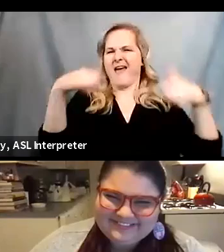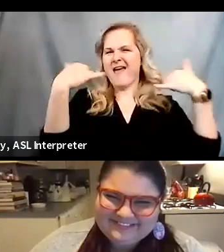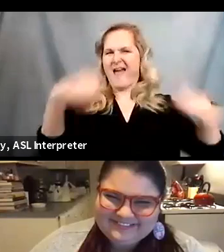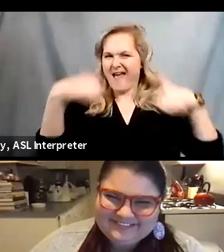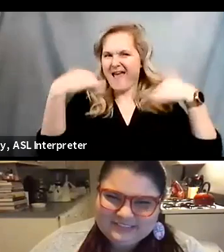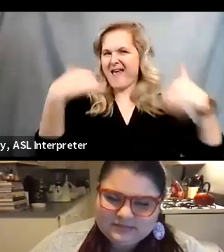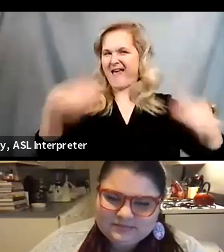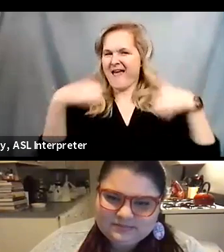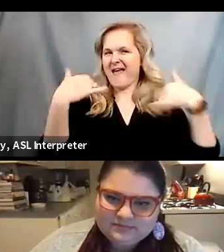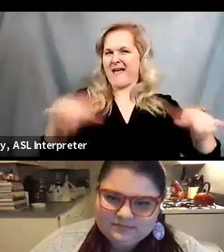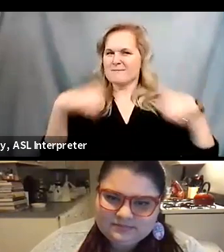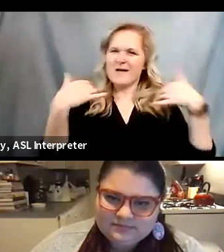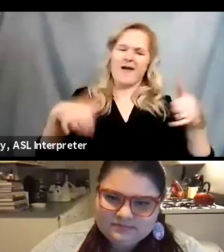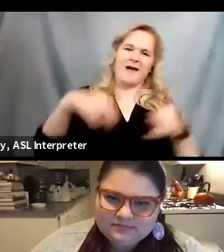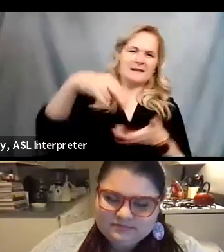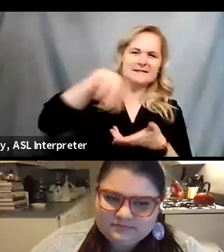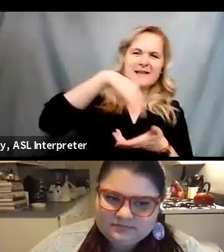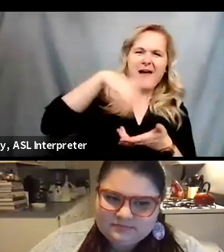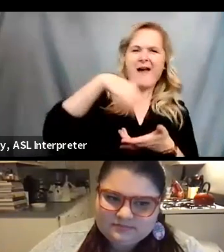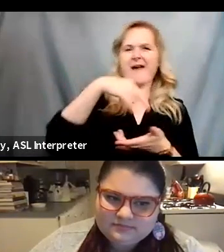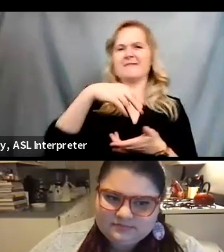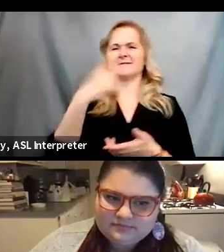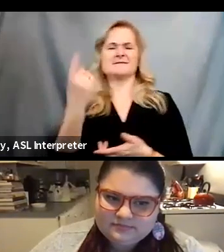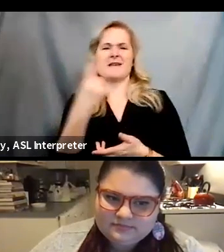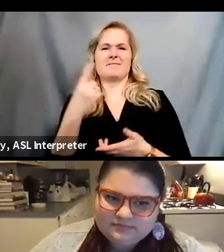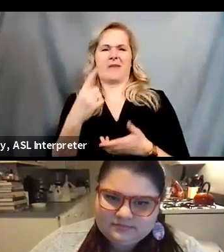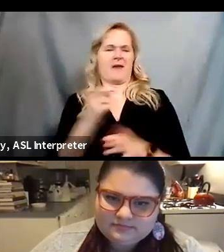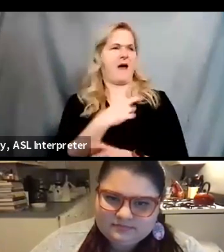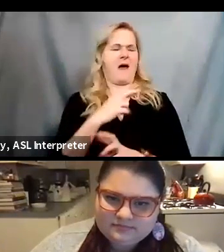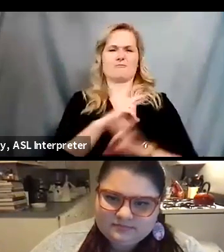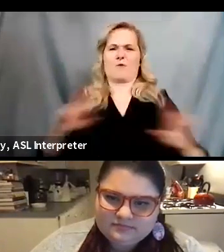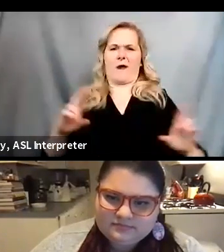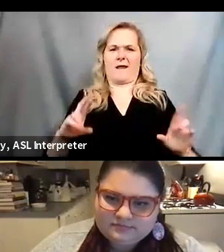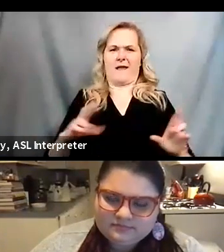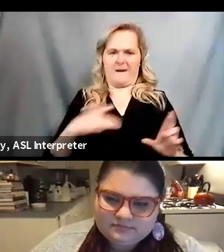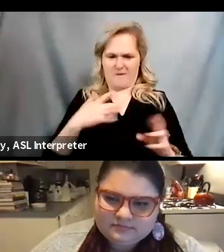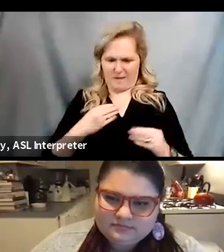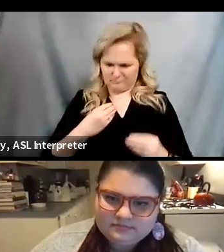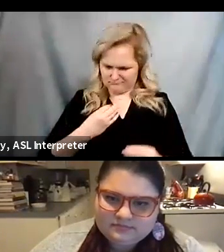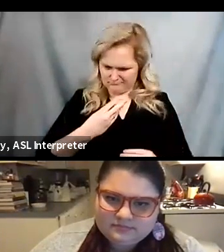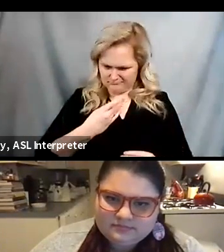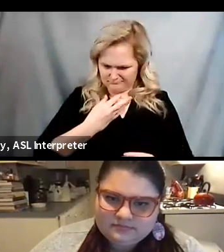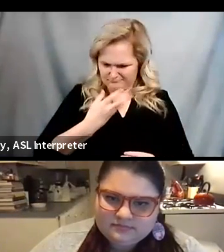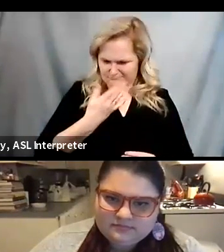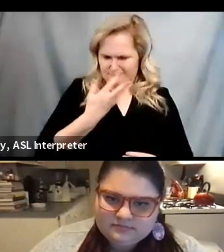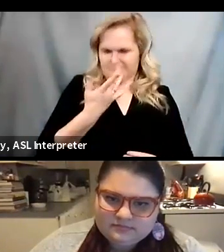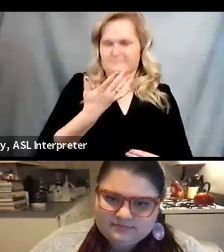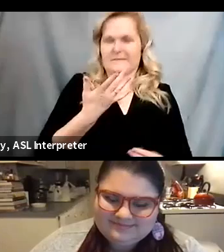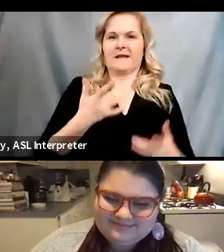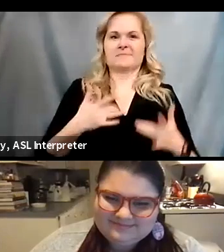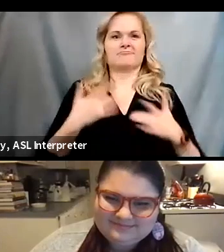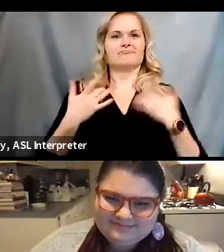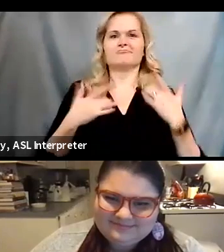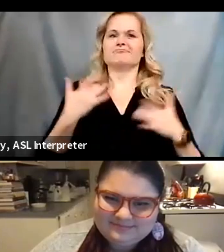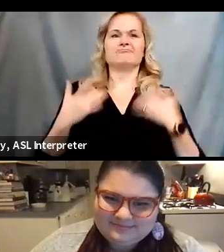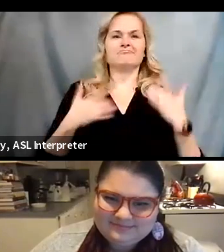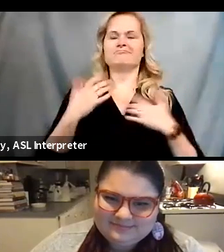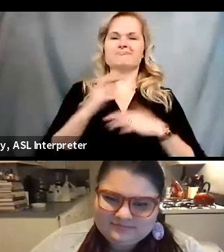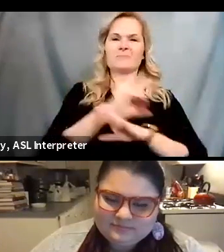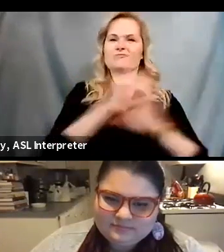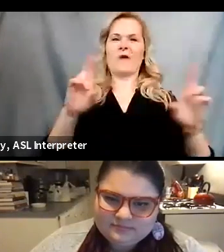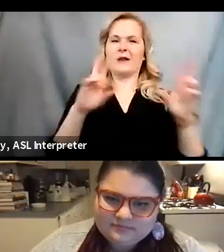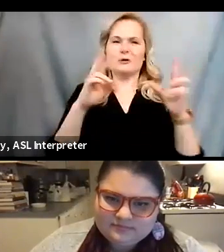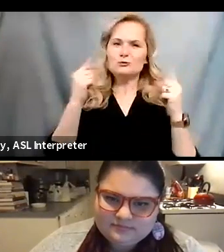but play, dance, something. Yeah, I feel very, all charged up and ready to